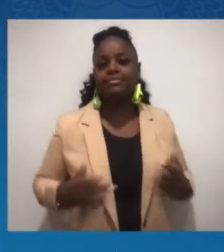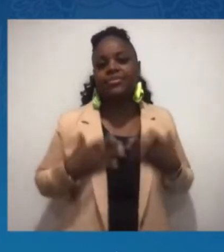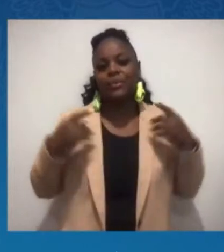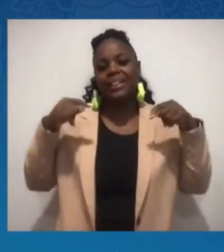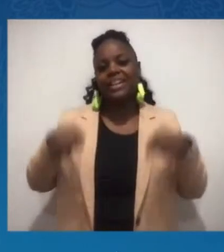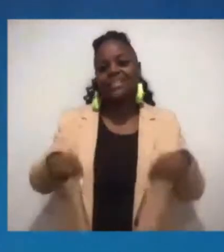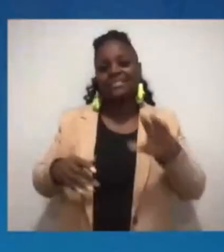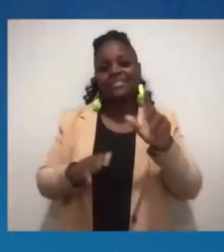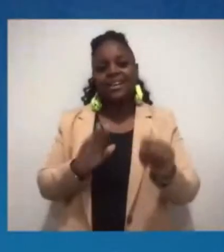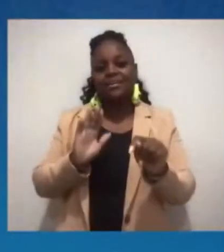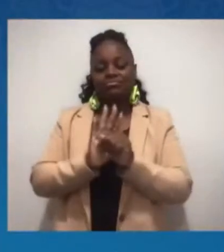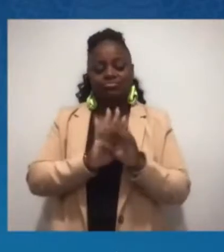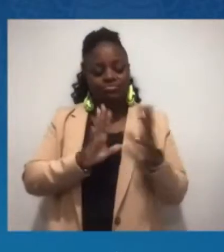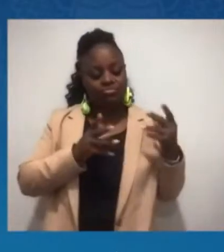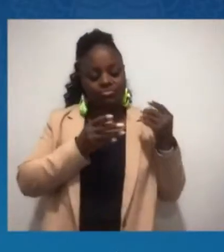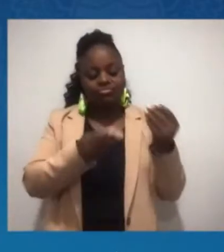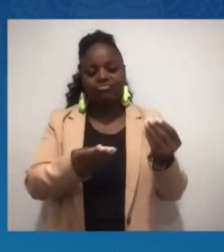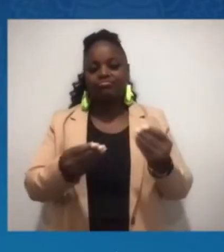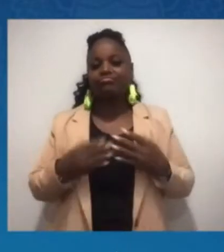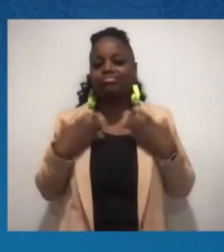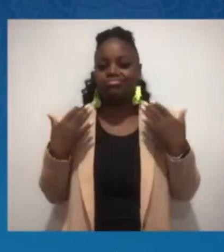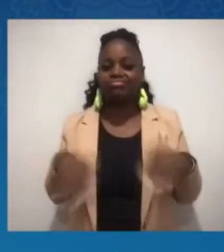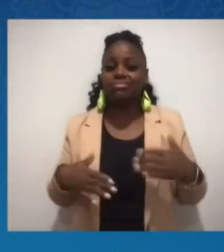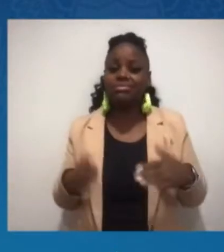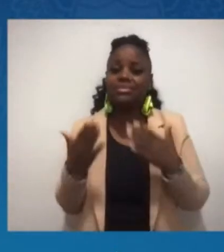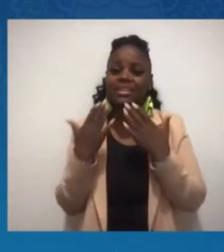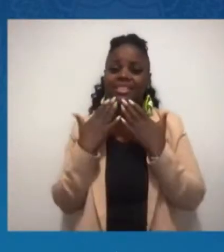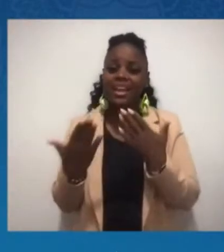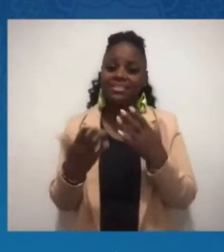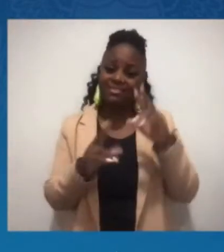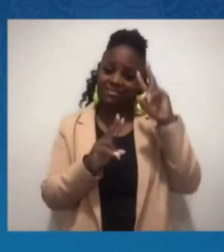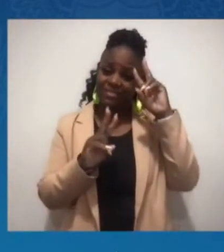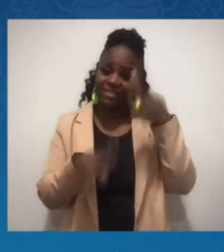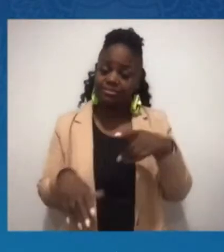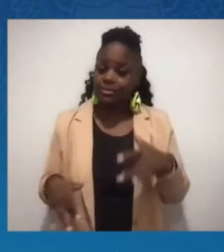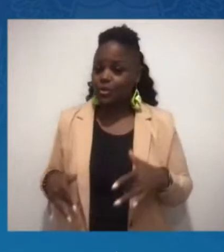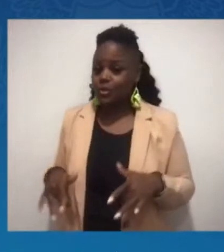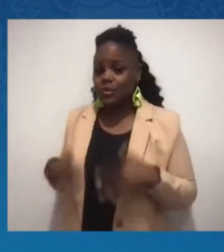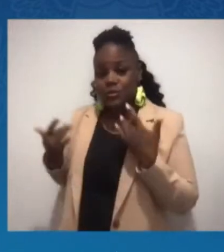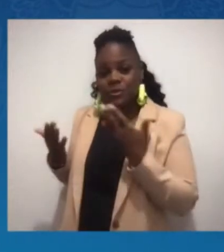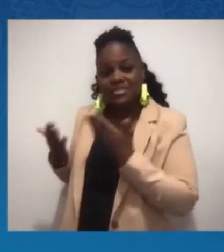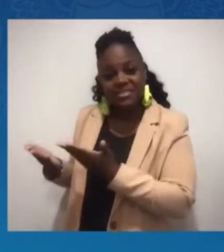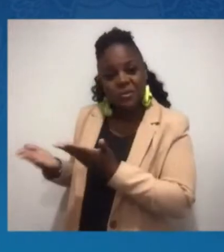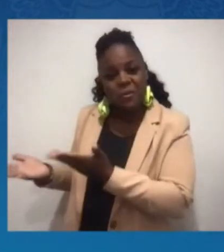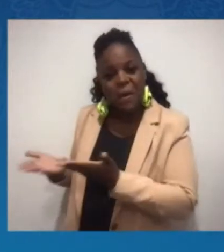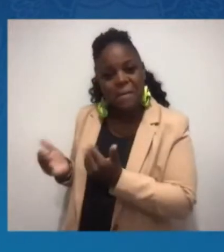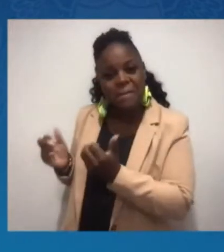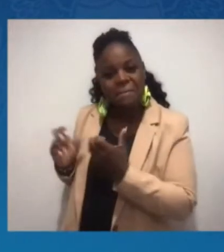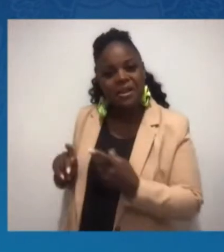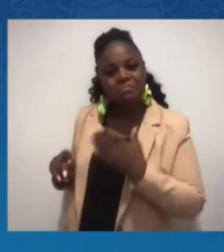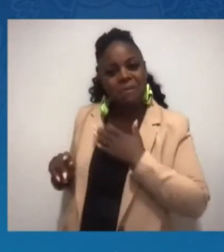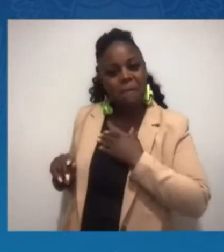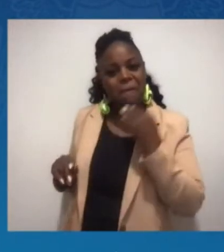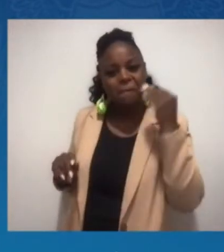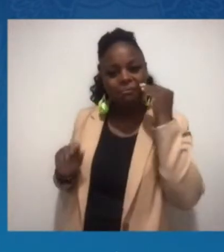Thank you, Vice President. It's awesome to welcome you back to my home state of Texas. I'm going to start